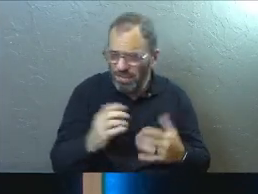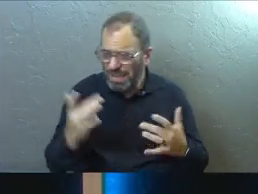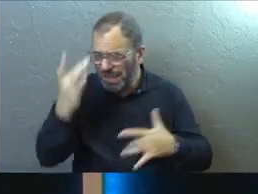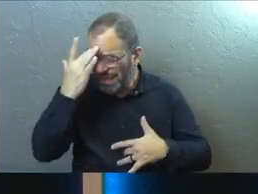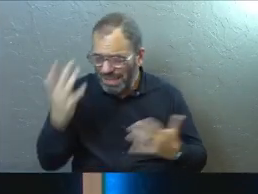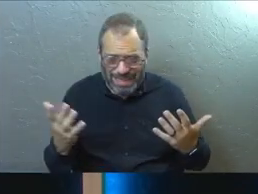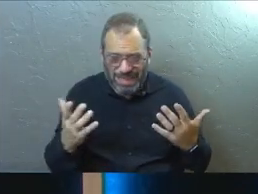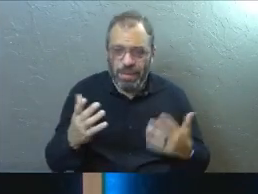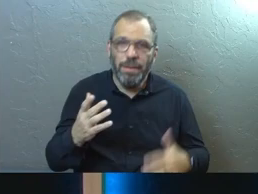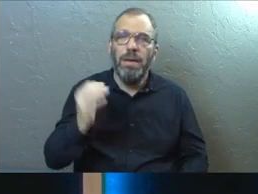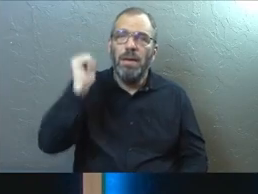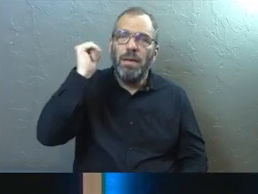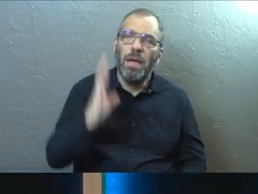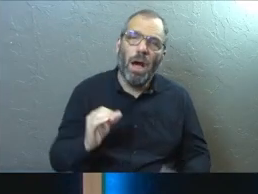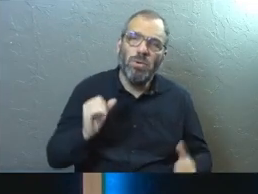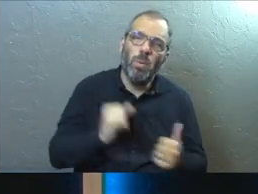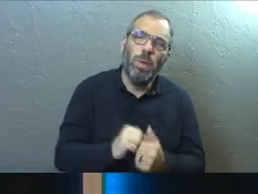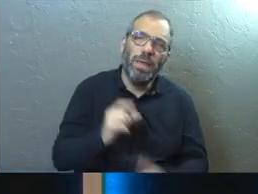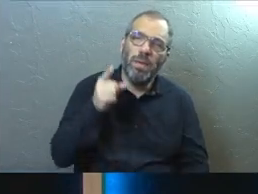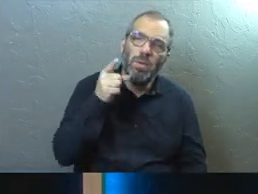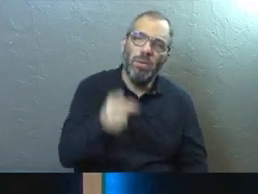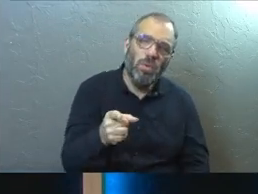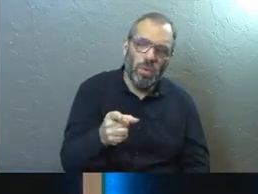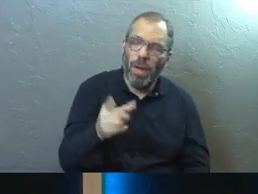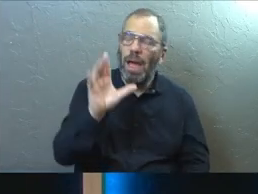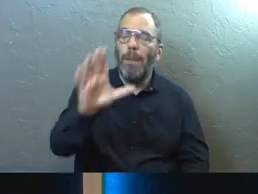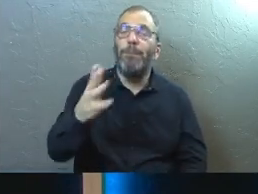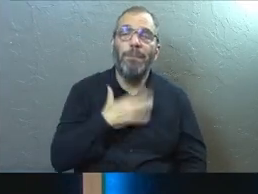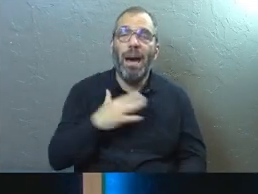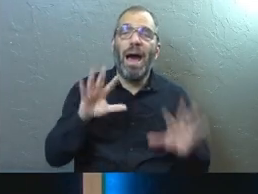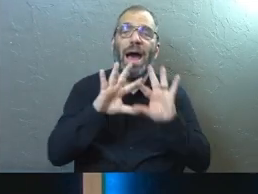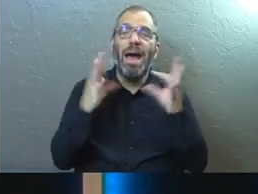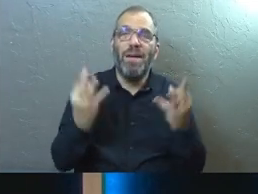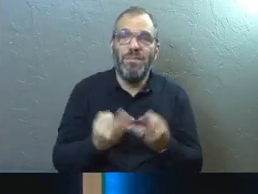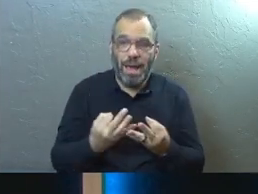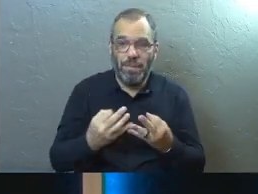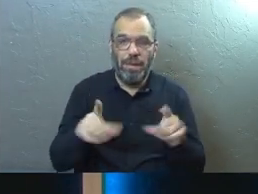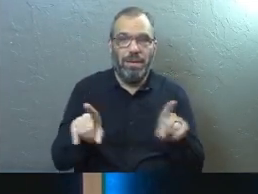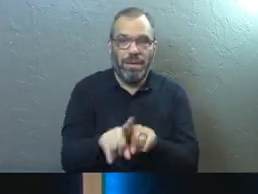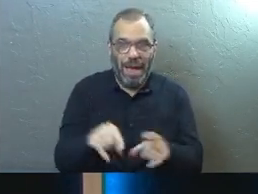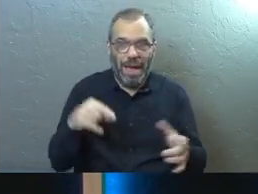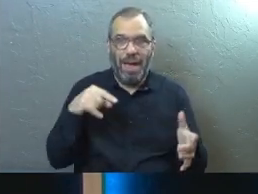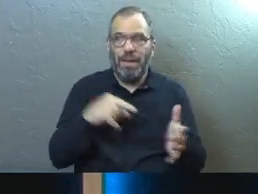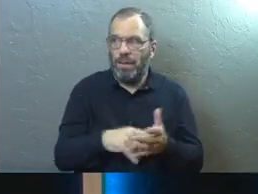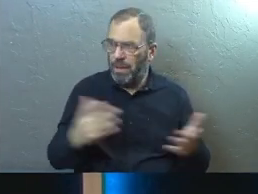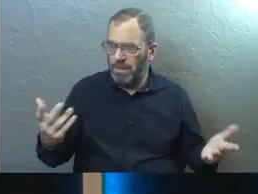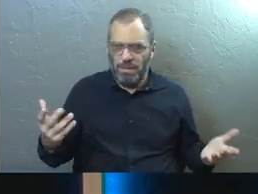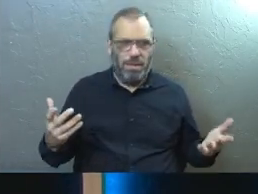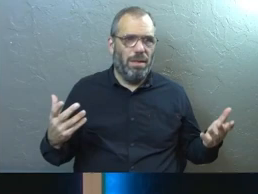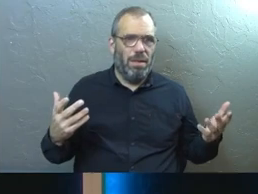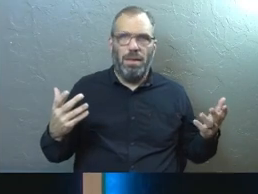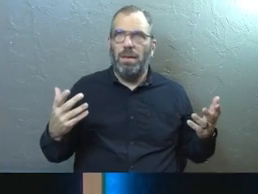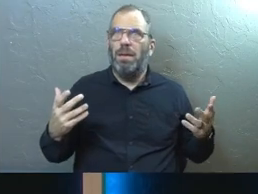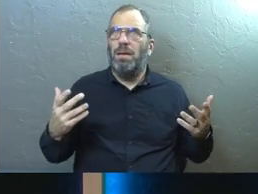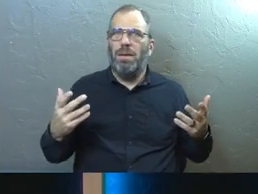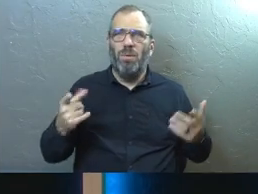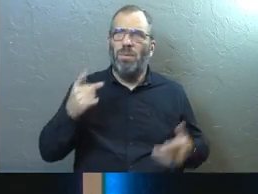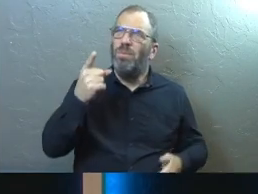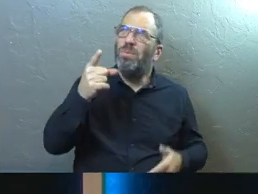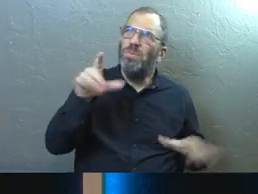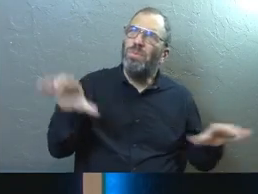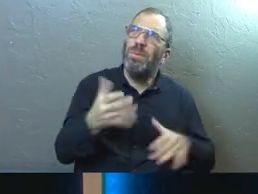my life and me and my family. And if we've had several moments like this where we're like saying things like, dude, what is God